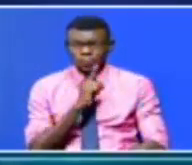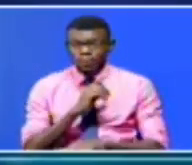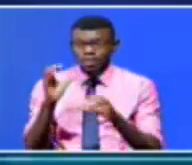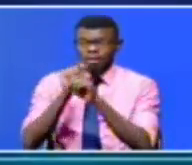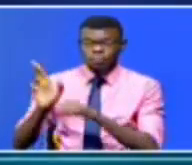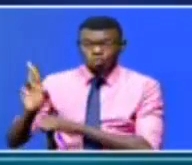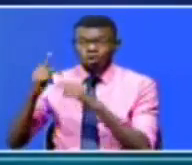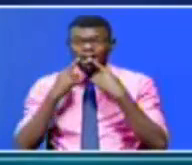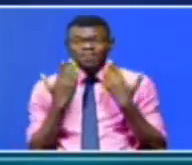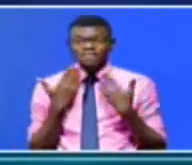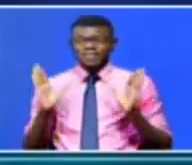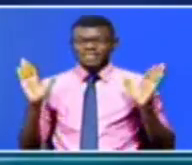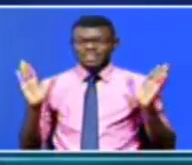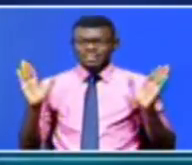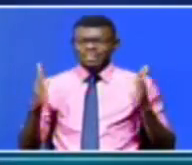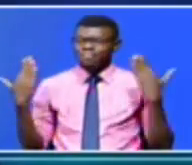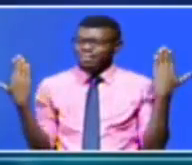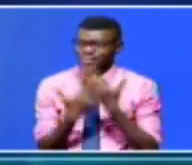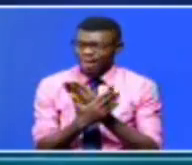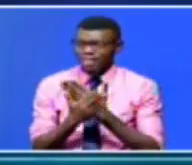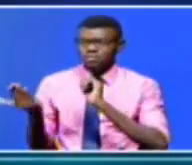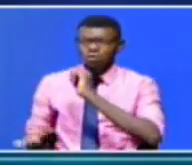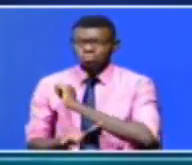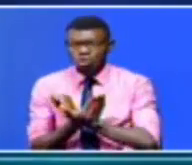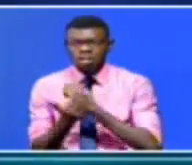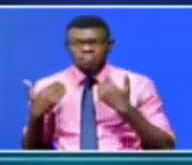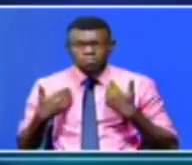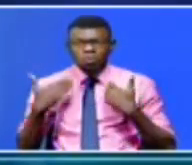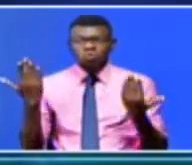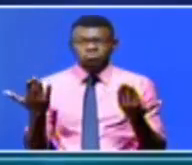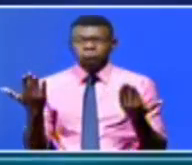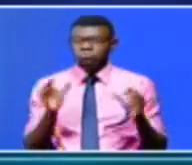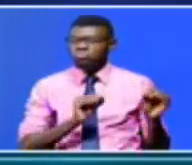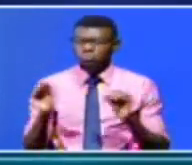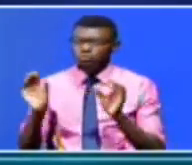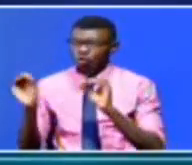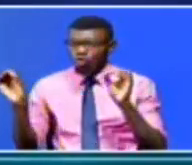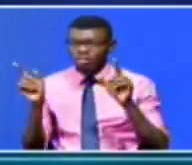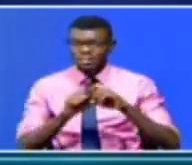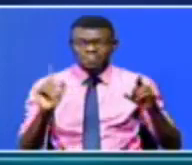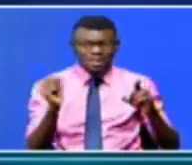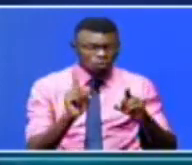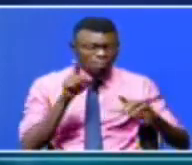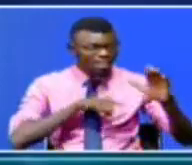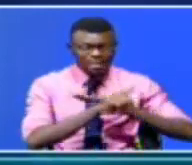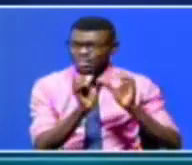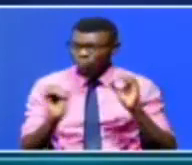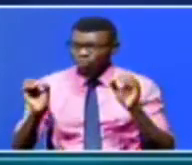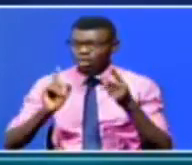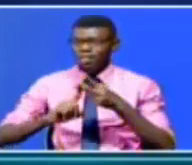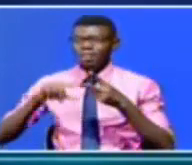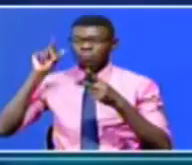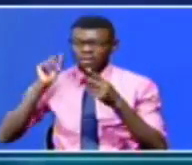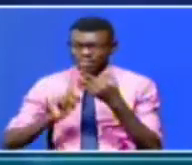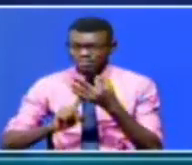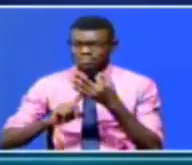Kenyatta announced an extension of the dusk to dawn curfew as well as cessation of movement in and out of Nairobi, Mombasa,